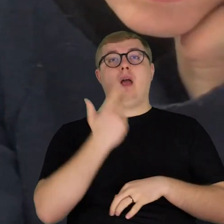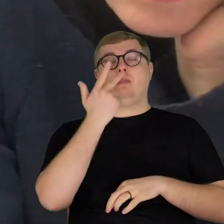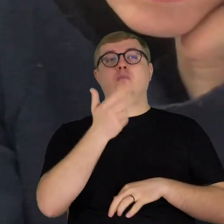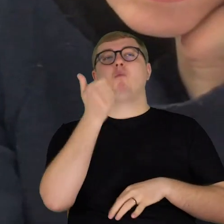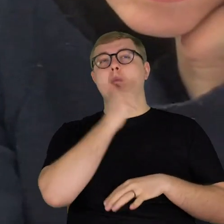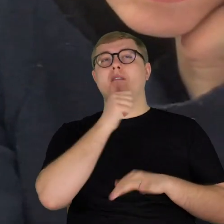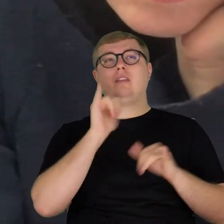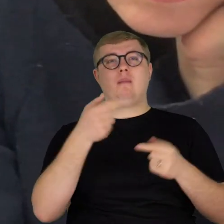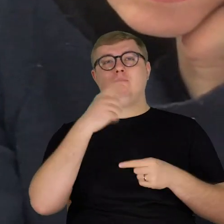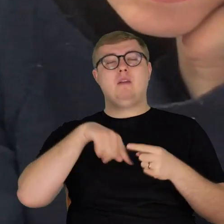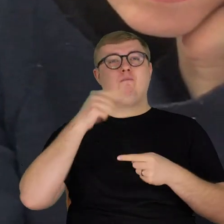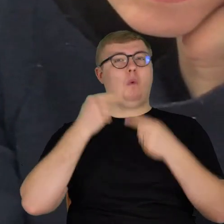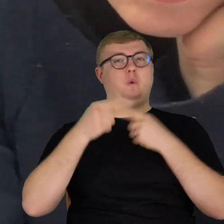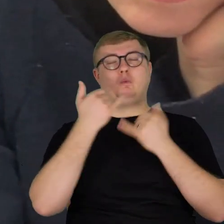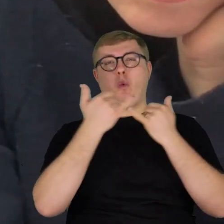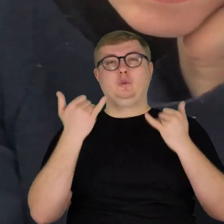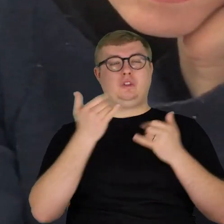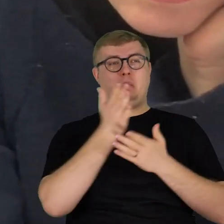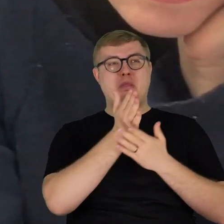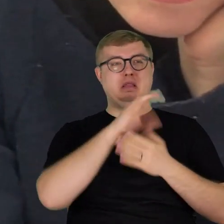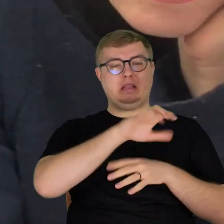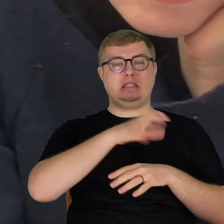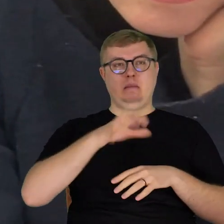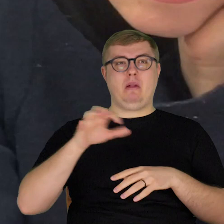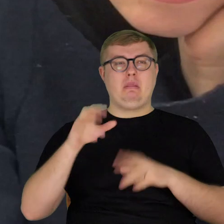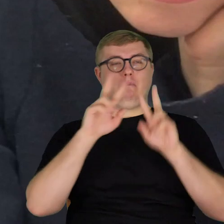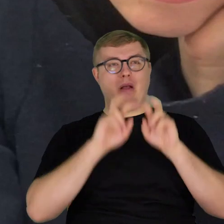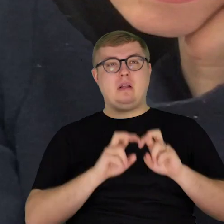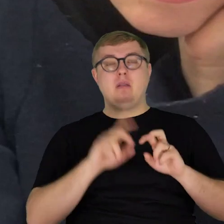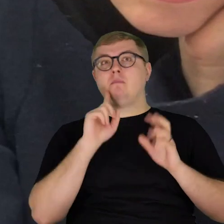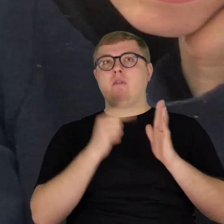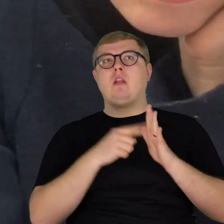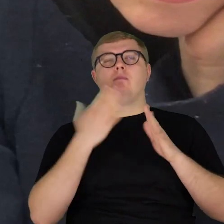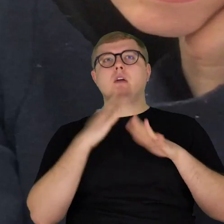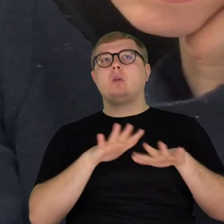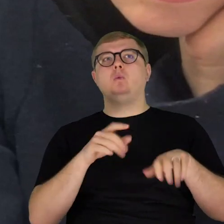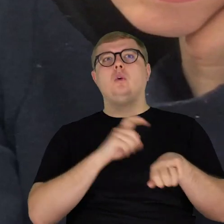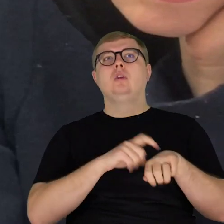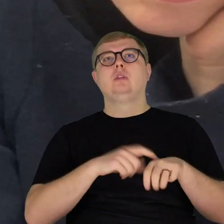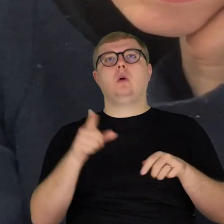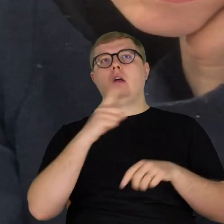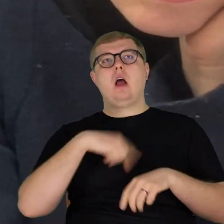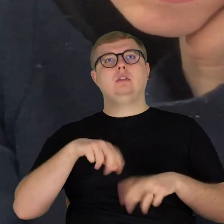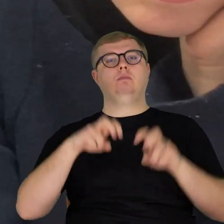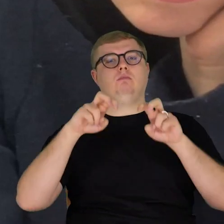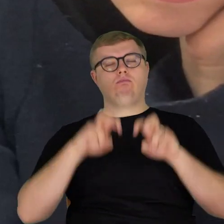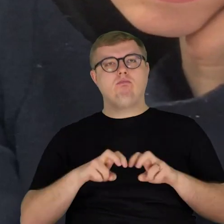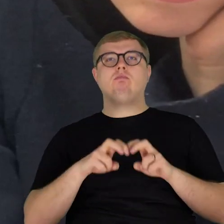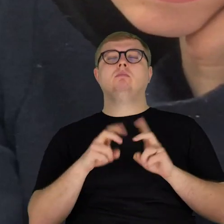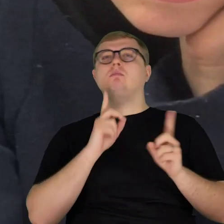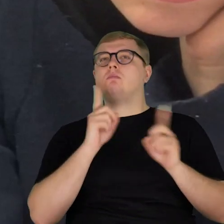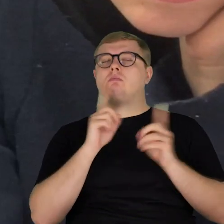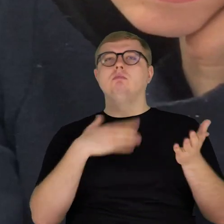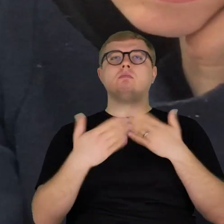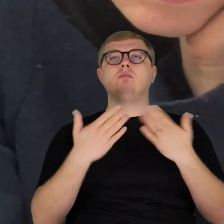did come from our different disciplines, and it took us a long time to sit together quite